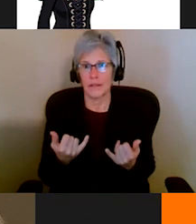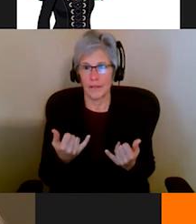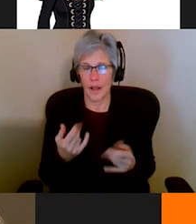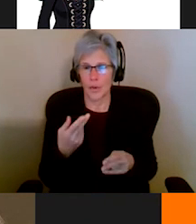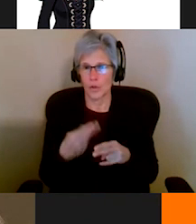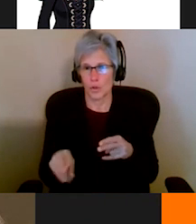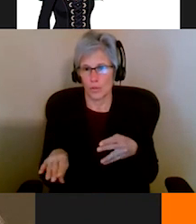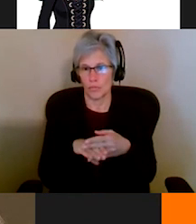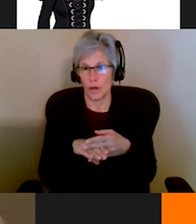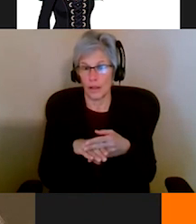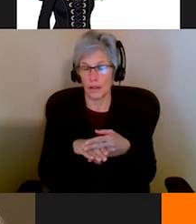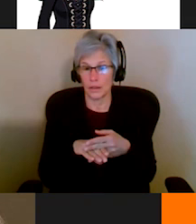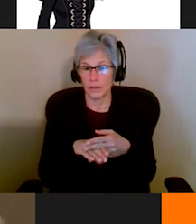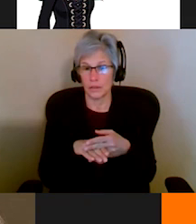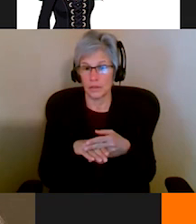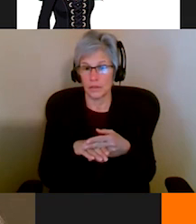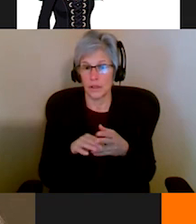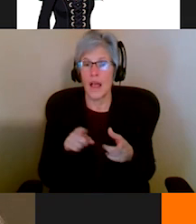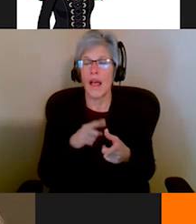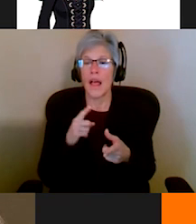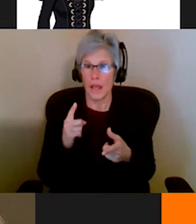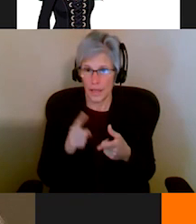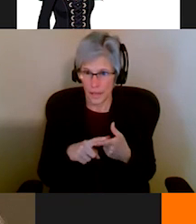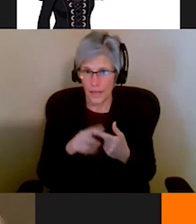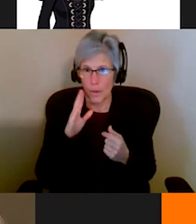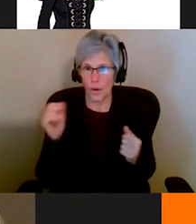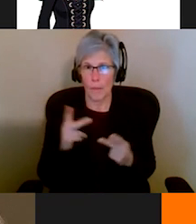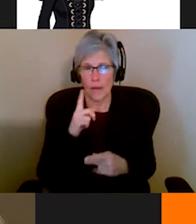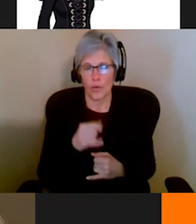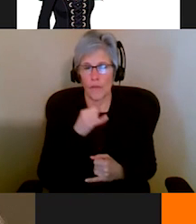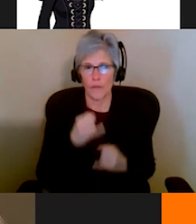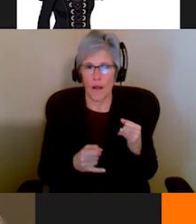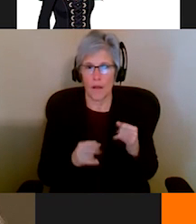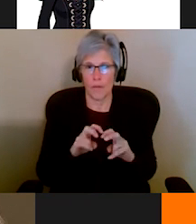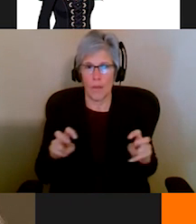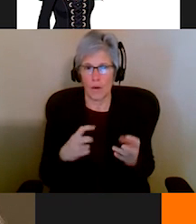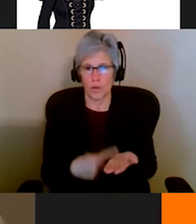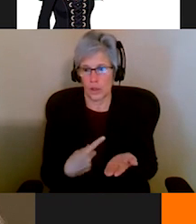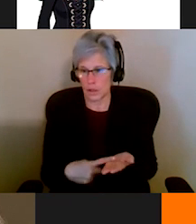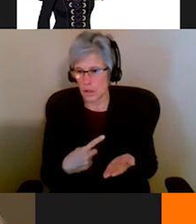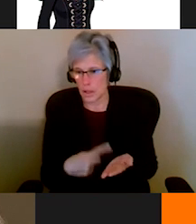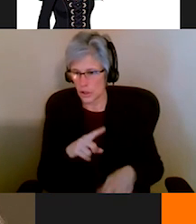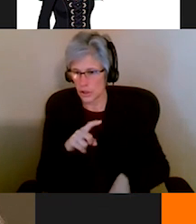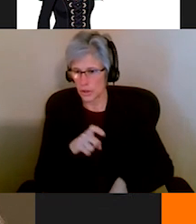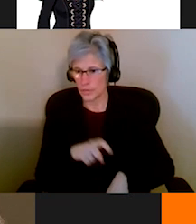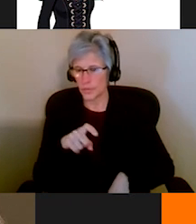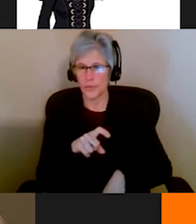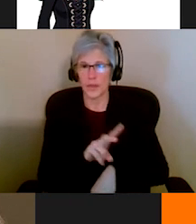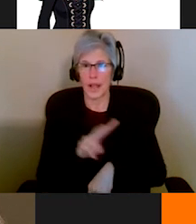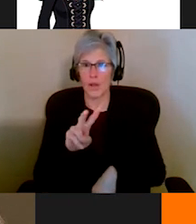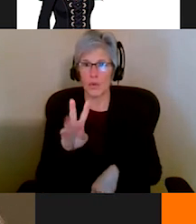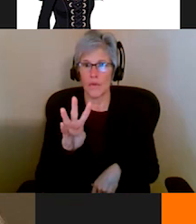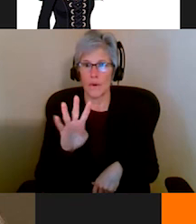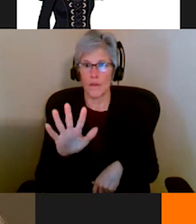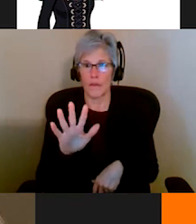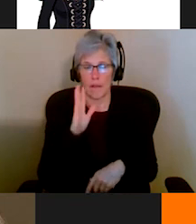short break, and then we'll come back for our final panel discussion at 2:45. We will begin, and that